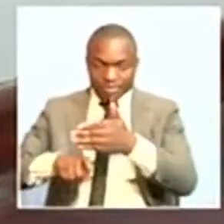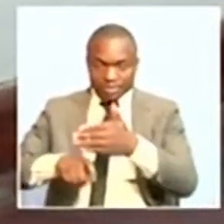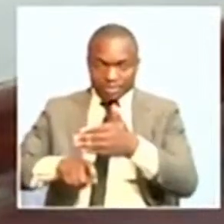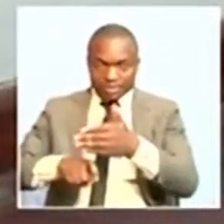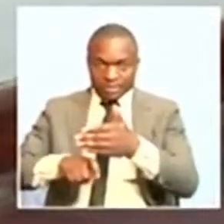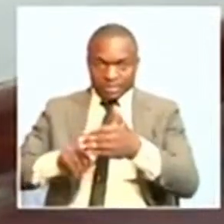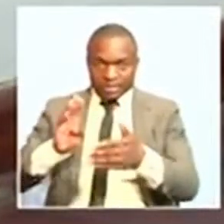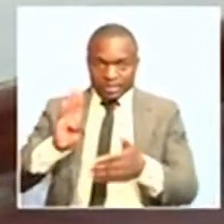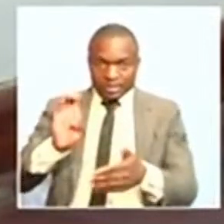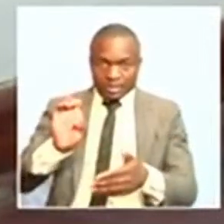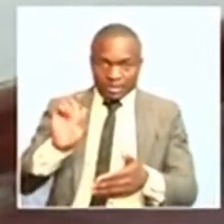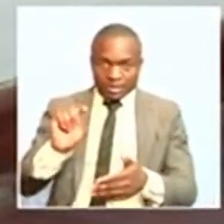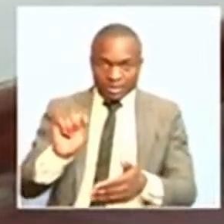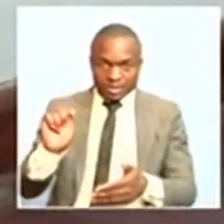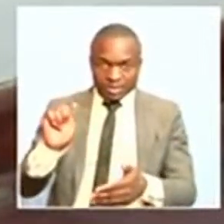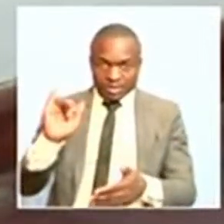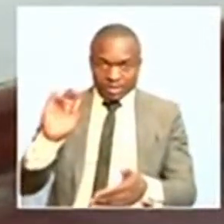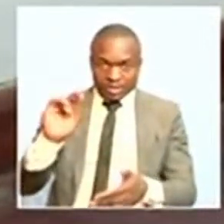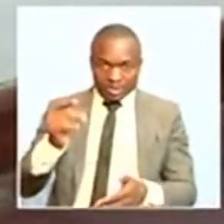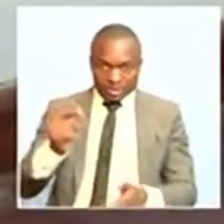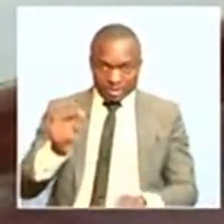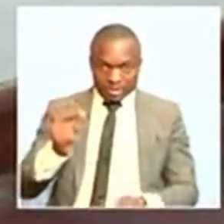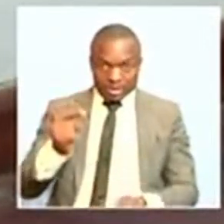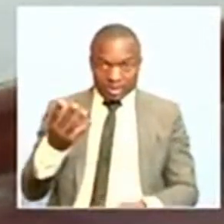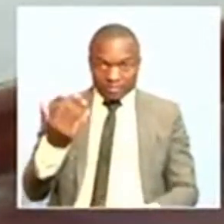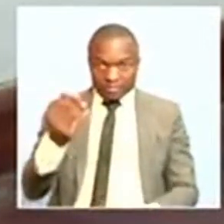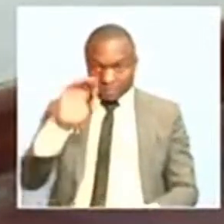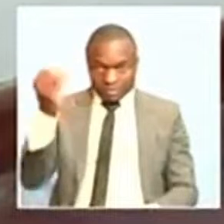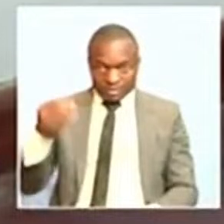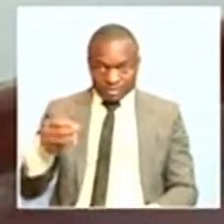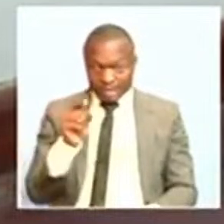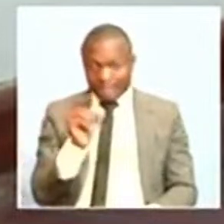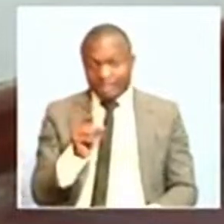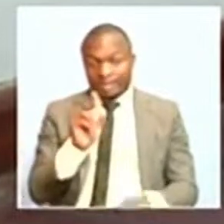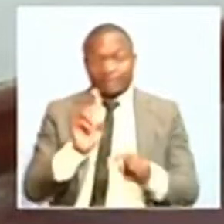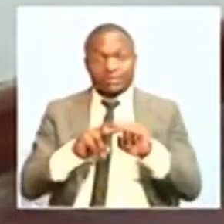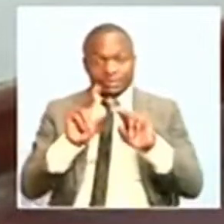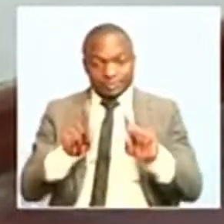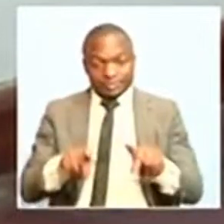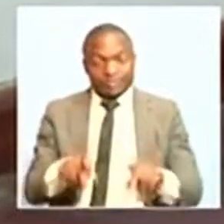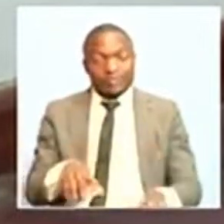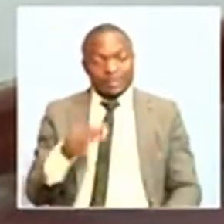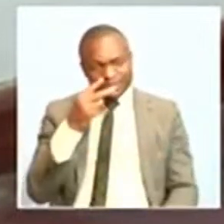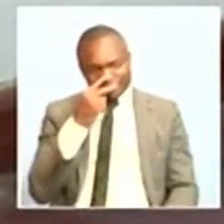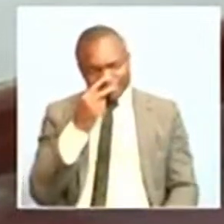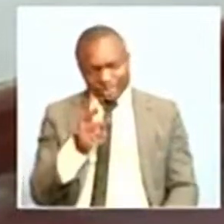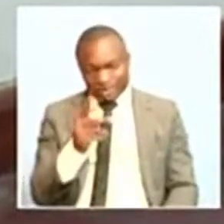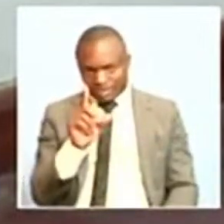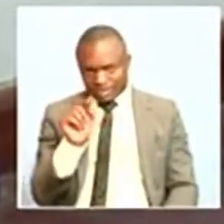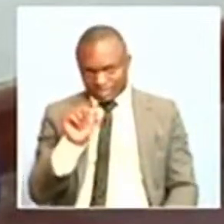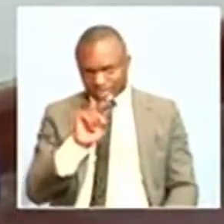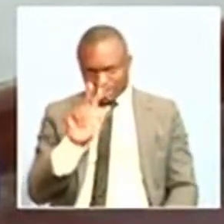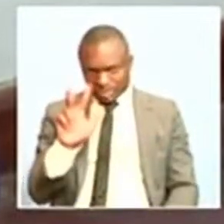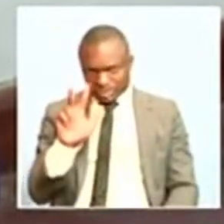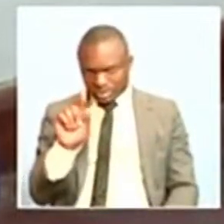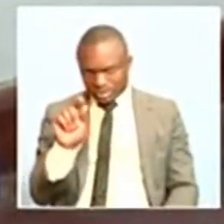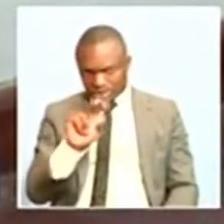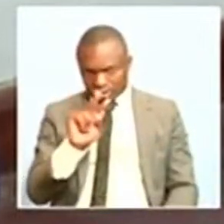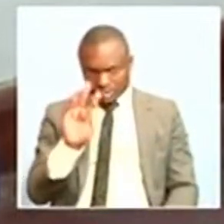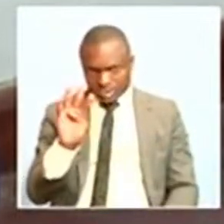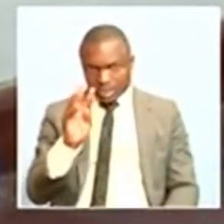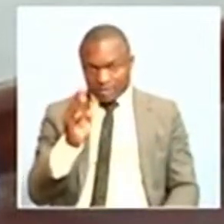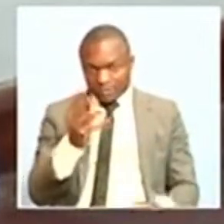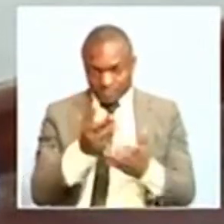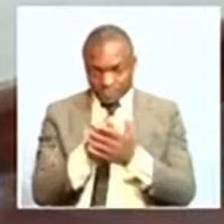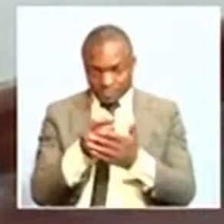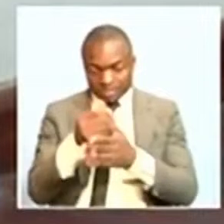betting at 15%. So there, Chair, we note that for the 2023 and 2024 financial